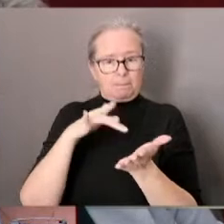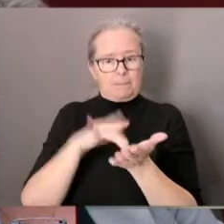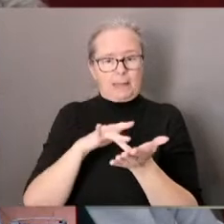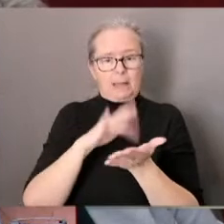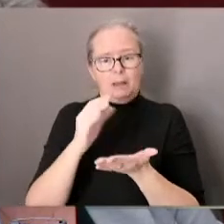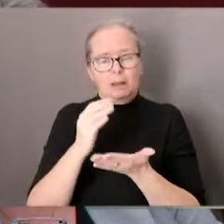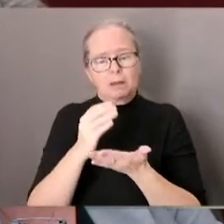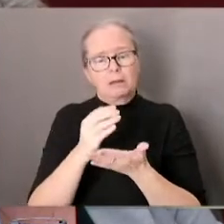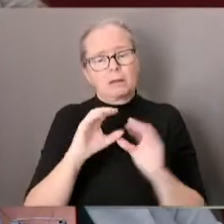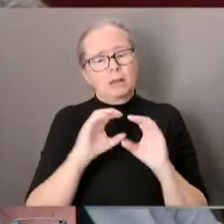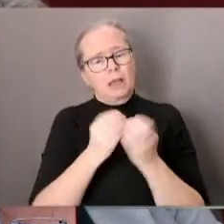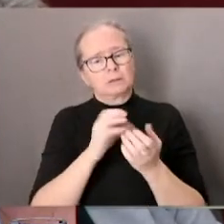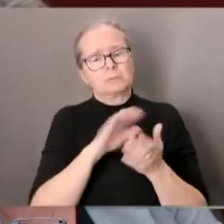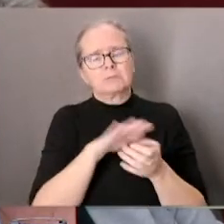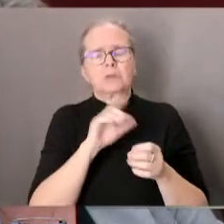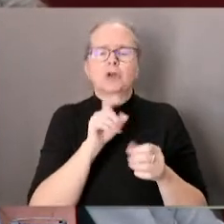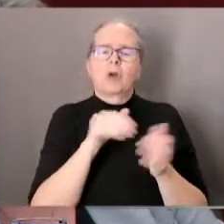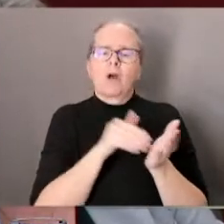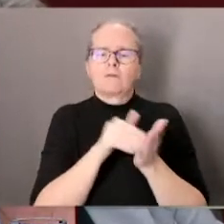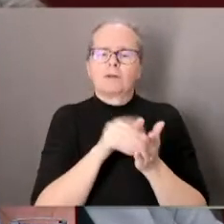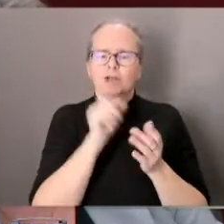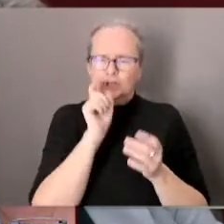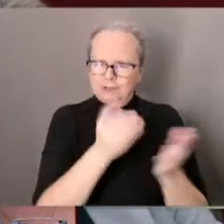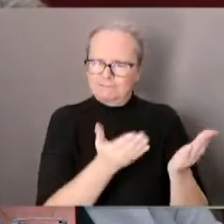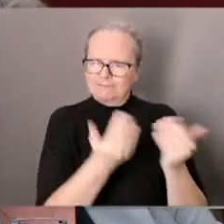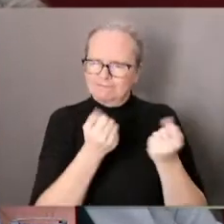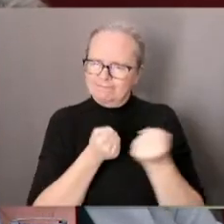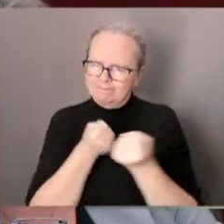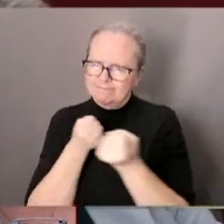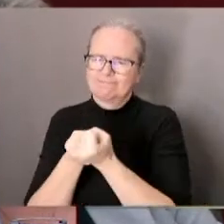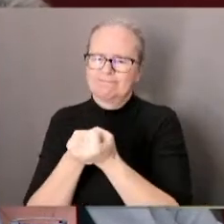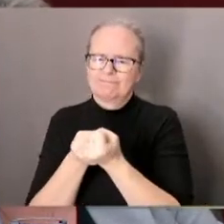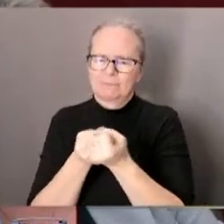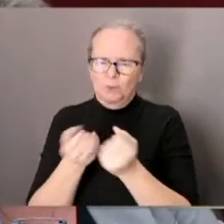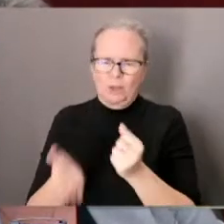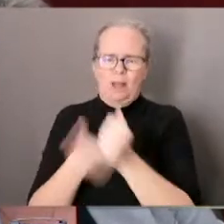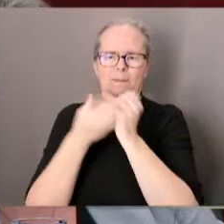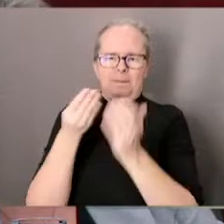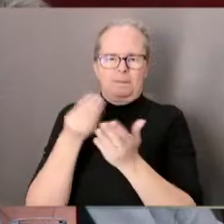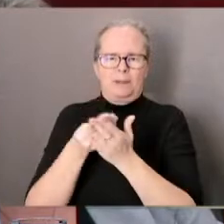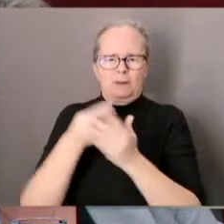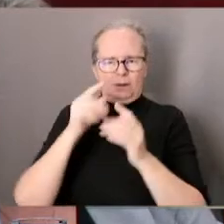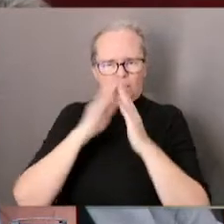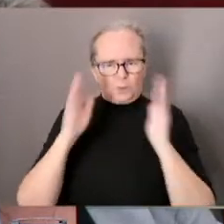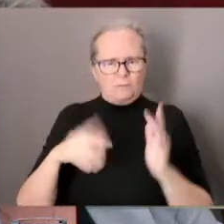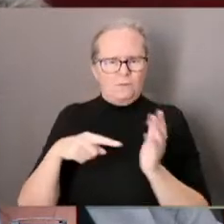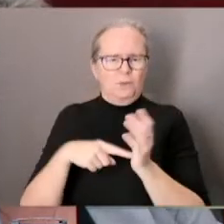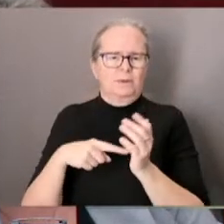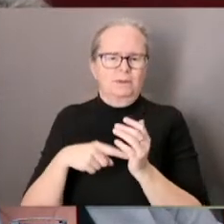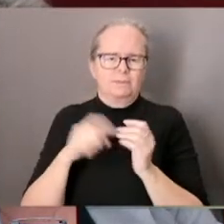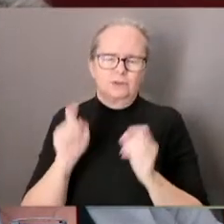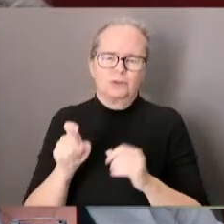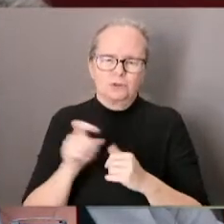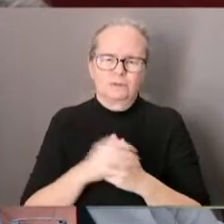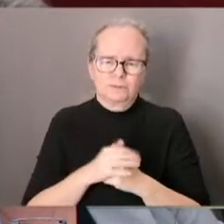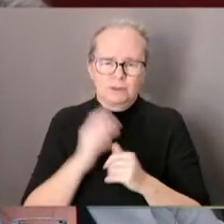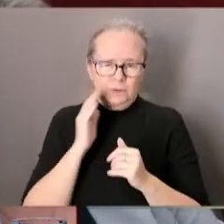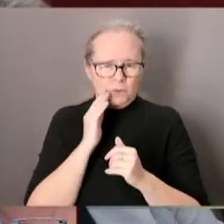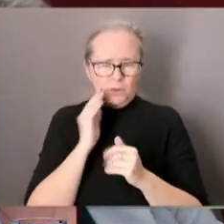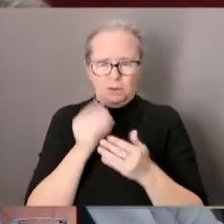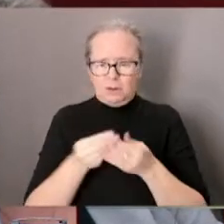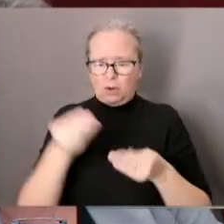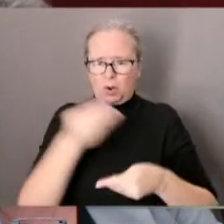at various stages of their lives the challenges we face in a growing economy range from ensuring a steady predictable and balanced land supply